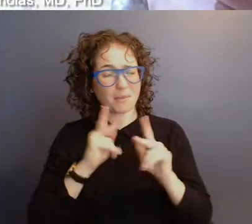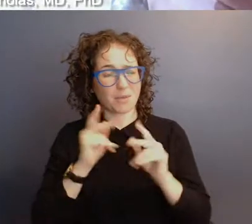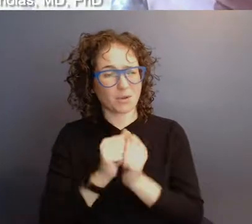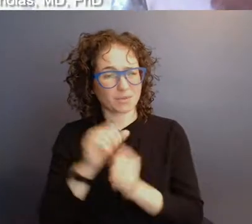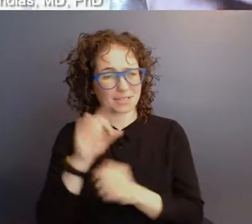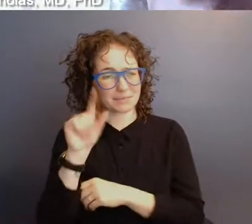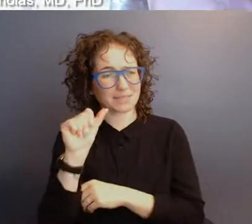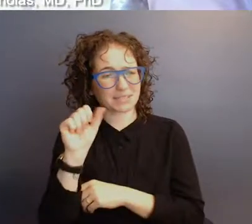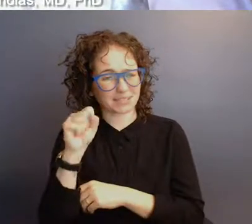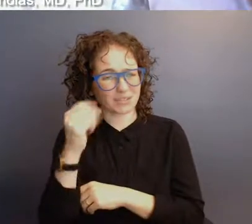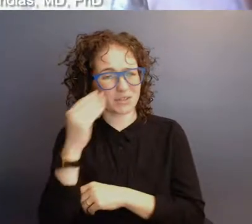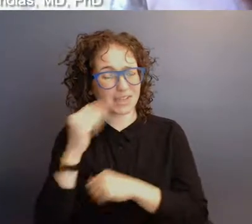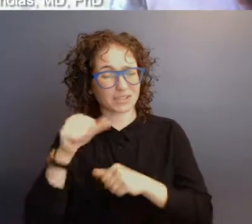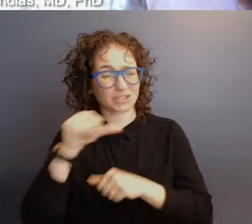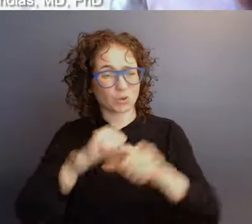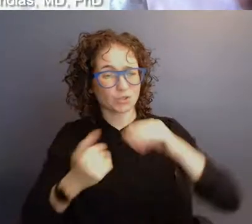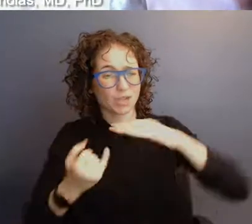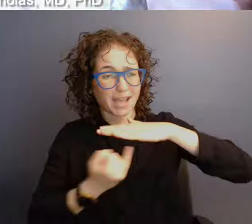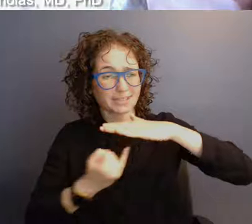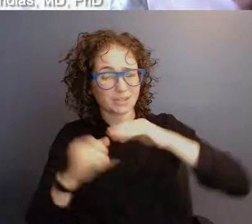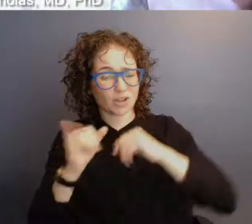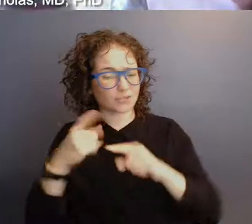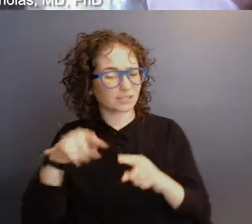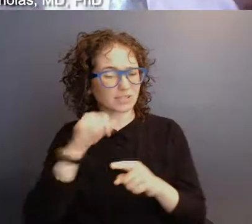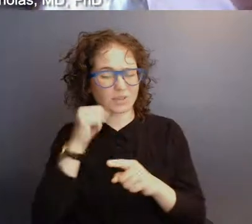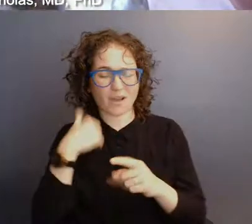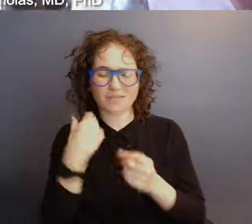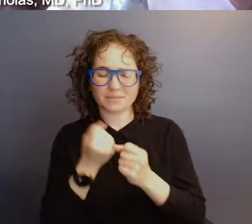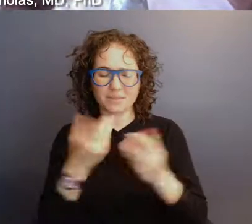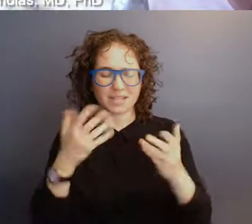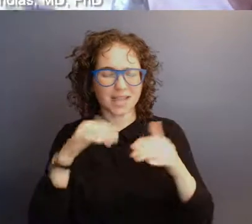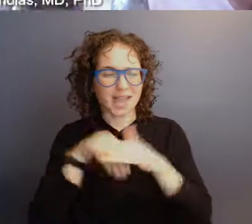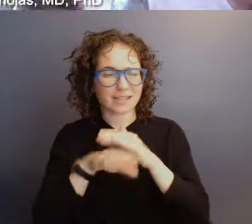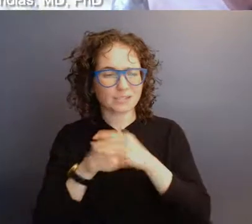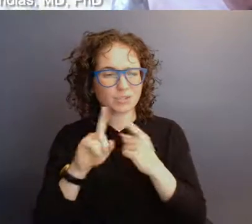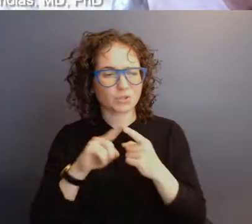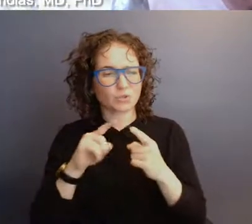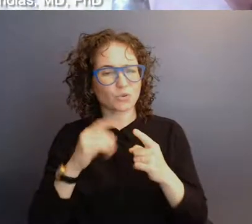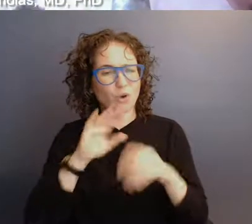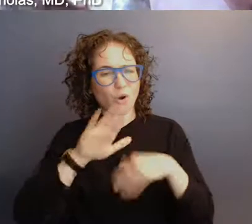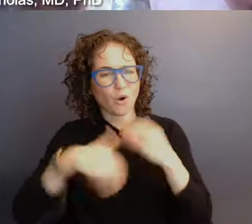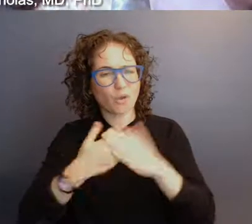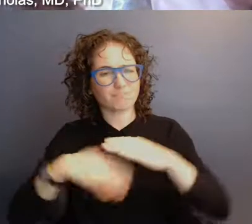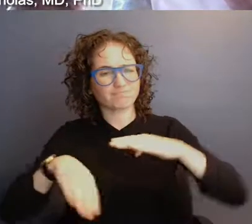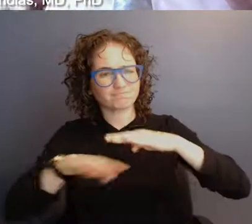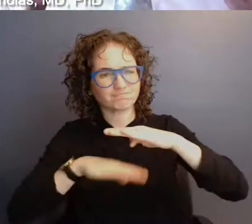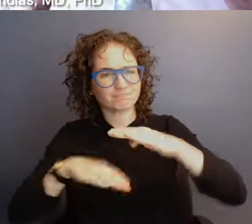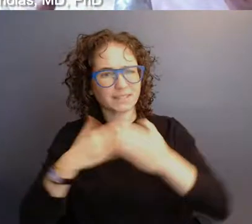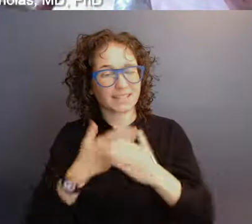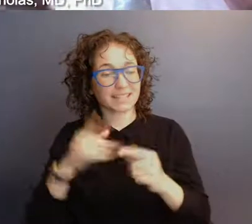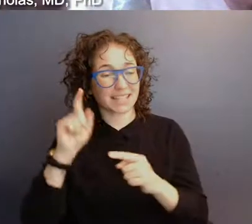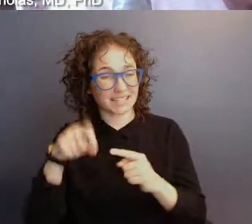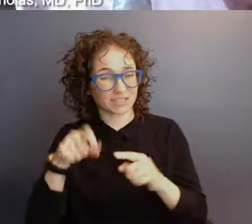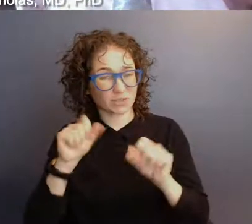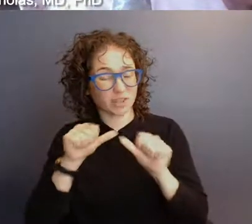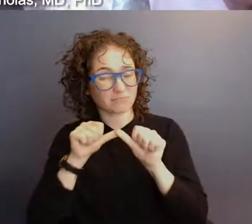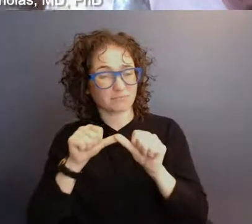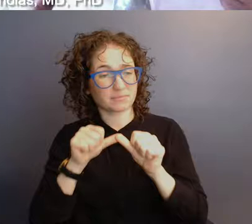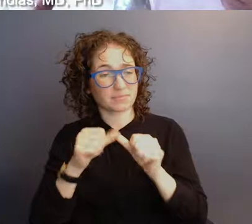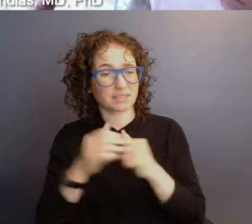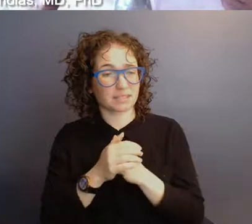social isolation and because they don't have as much access to the fundamental things they need to be viable,